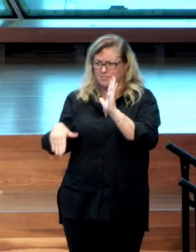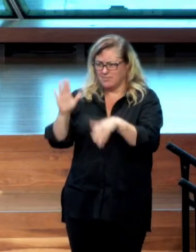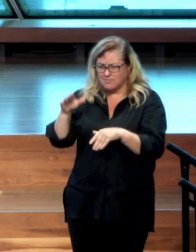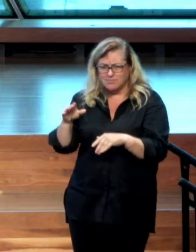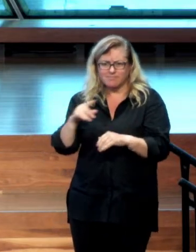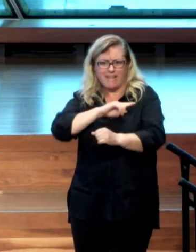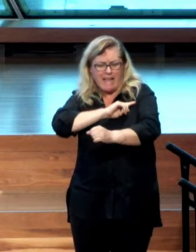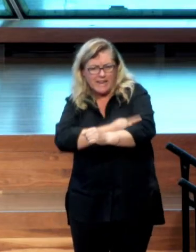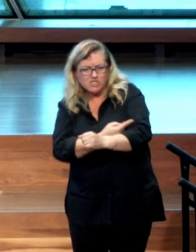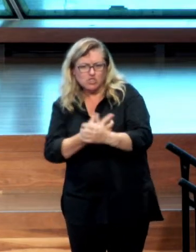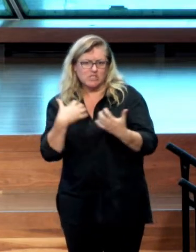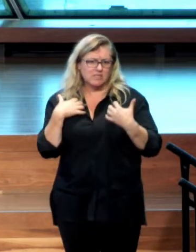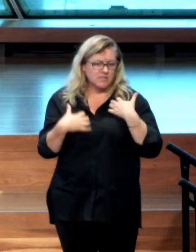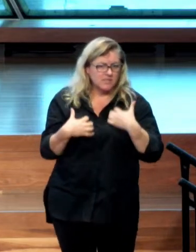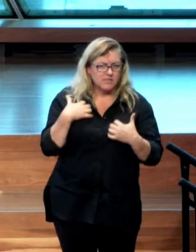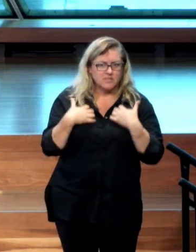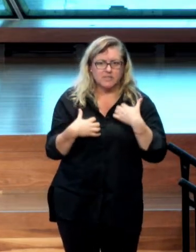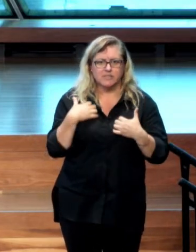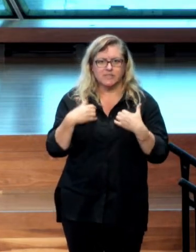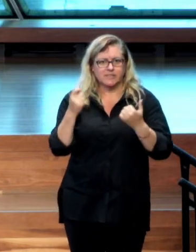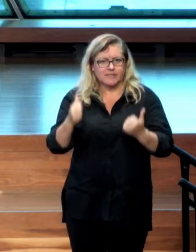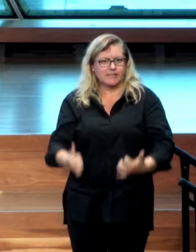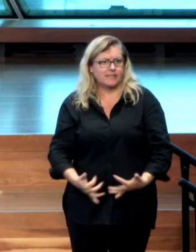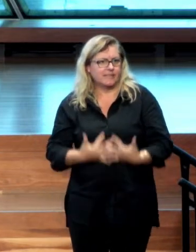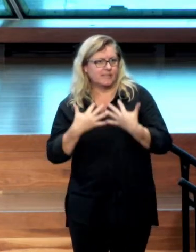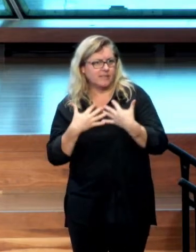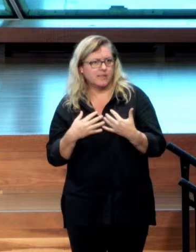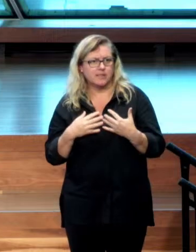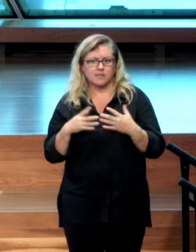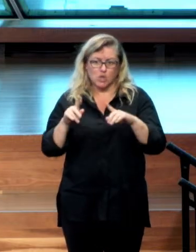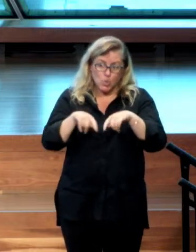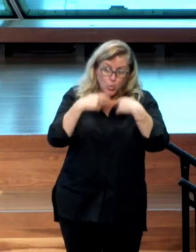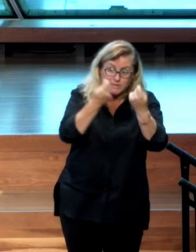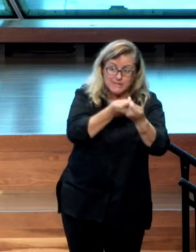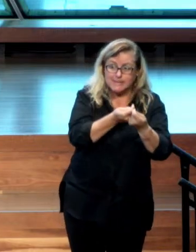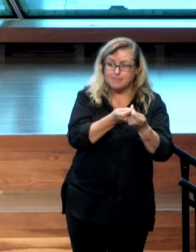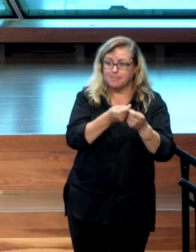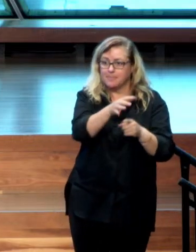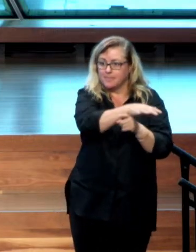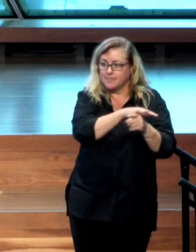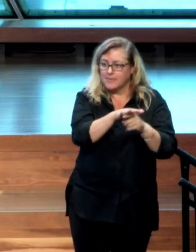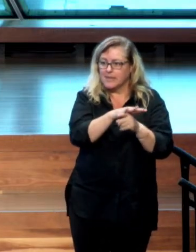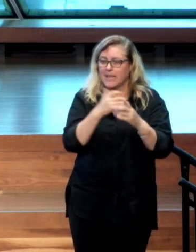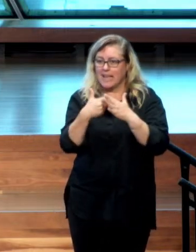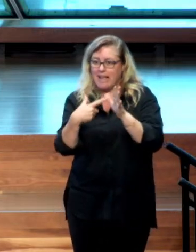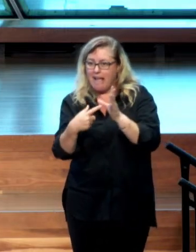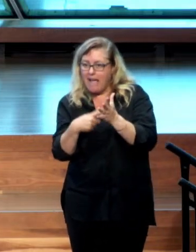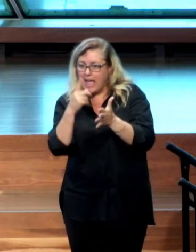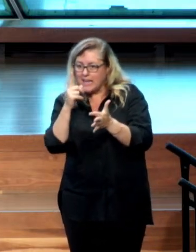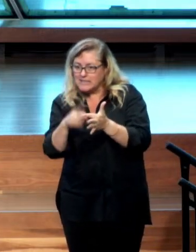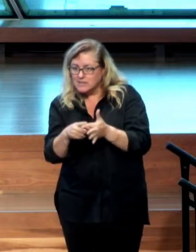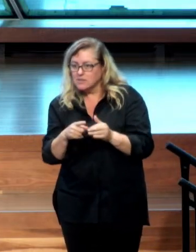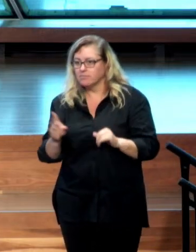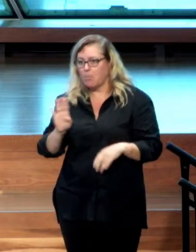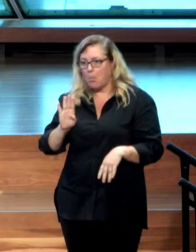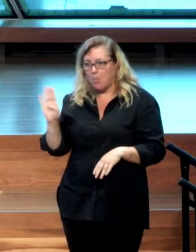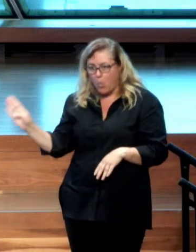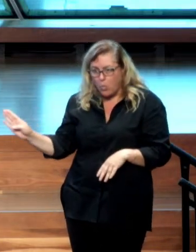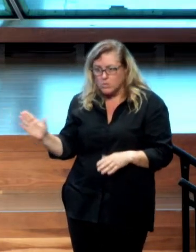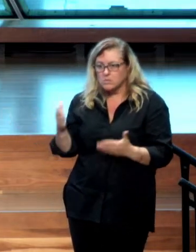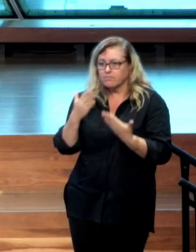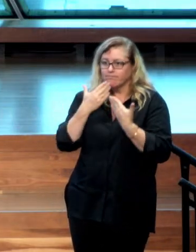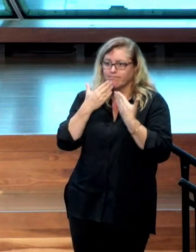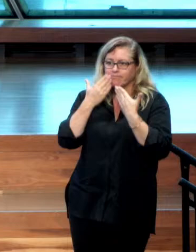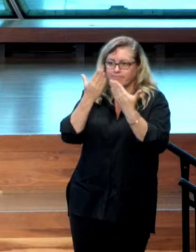energy, your inspiration, and your team. Kate Tawney and the board, thank you so much for